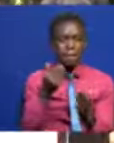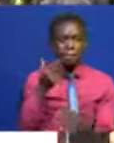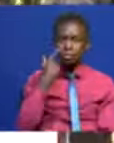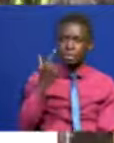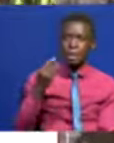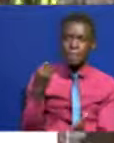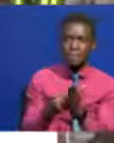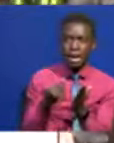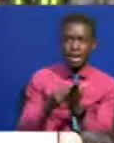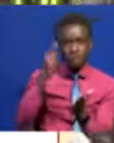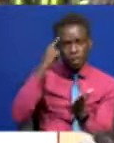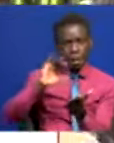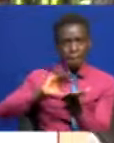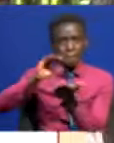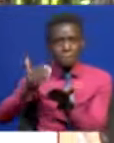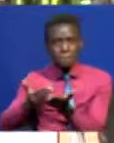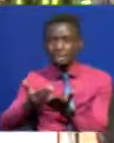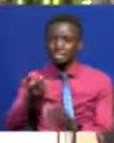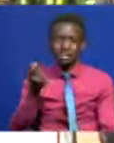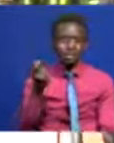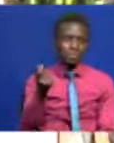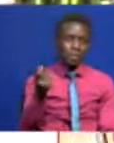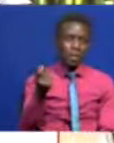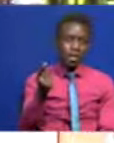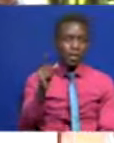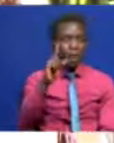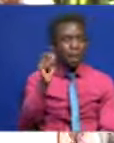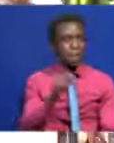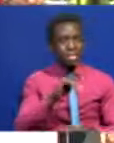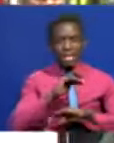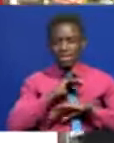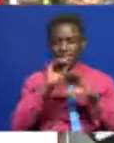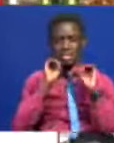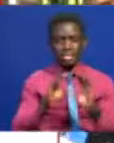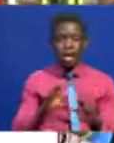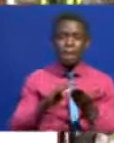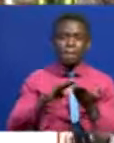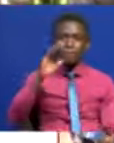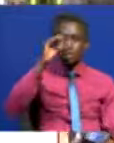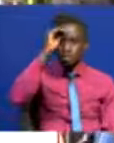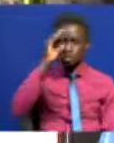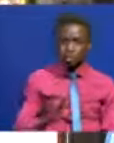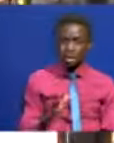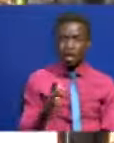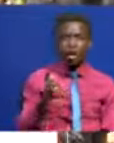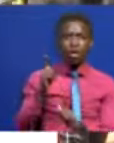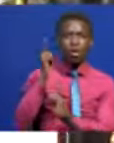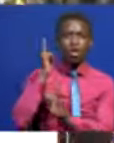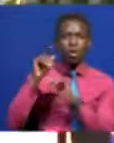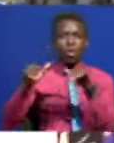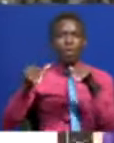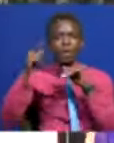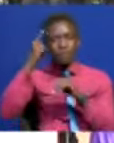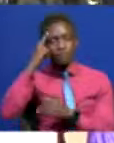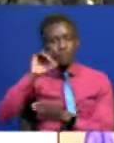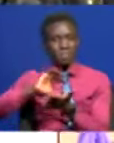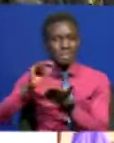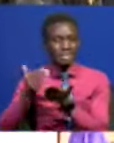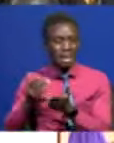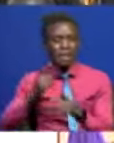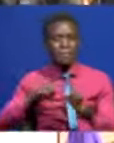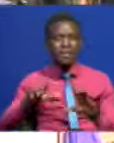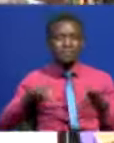minimal even to go for 1 month. So most of the students, they normally rely with these bursaries, but you find the government has managed to pay